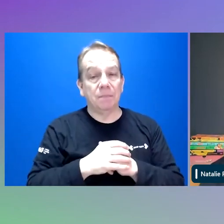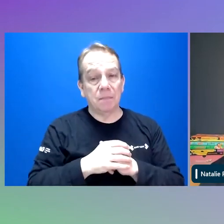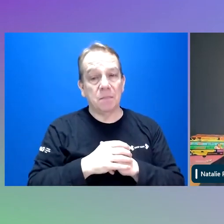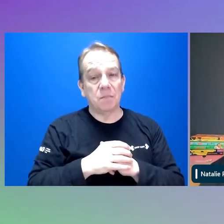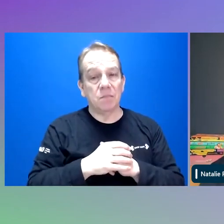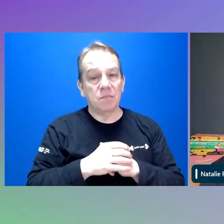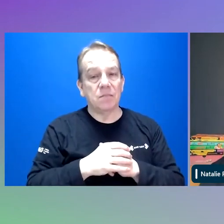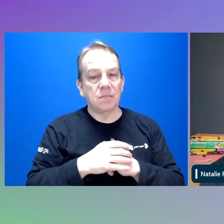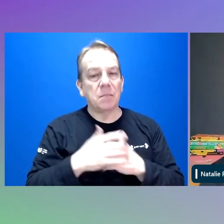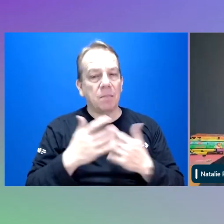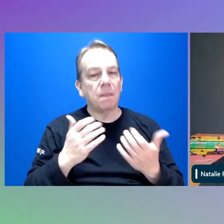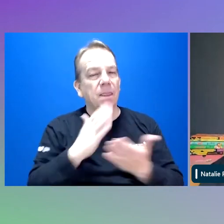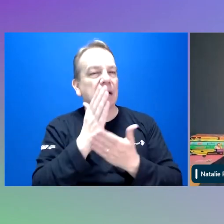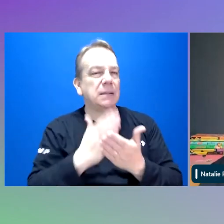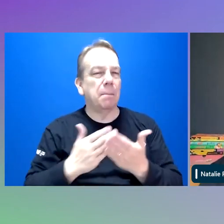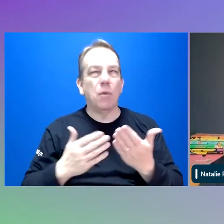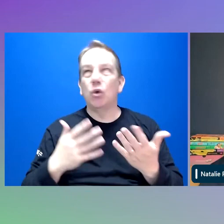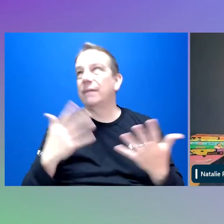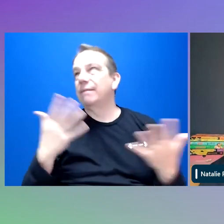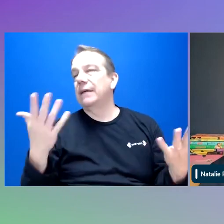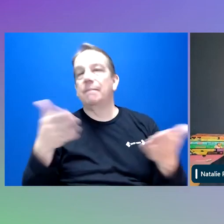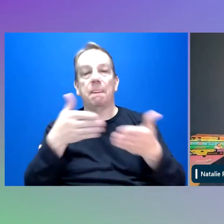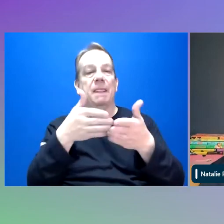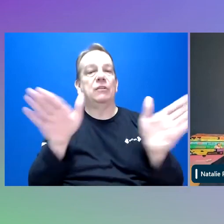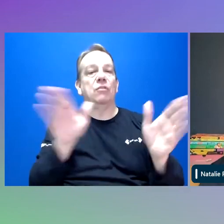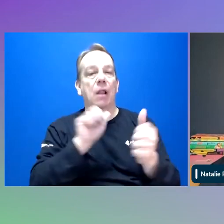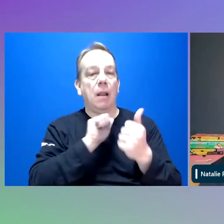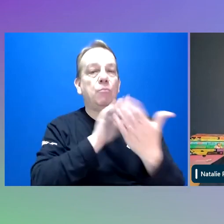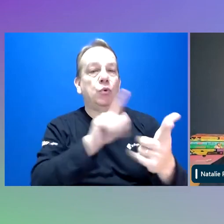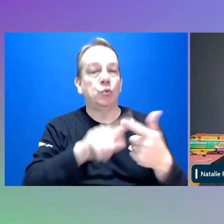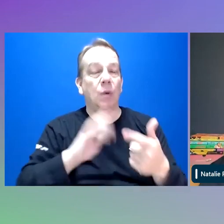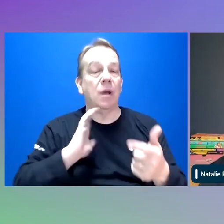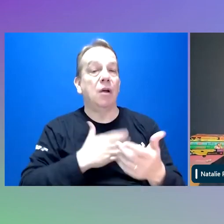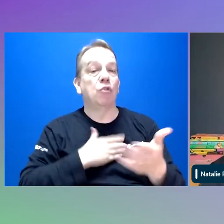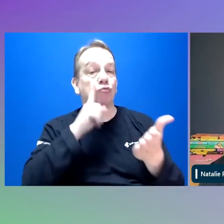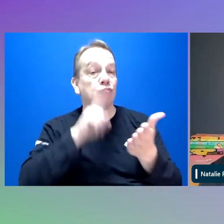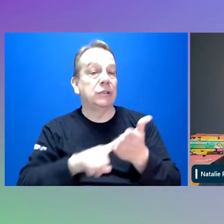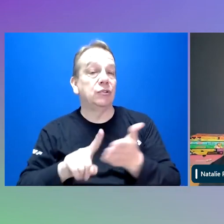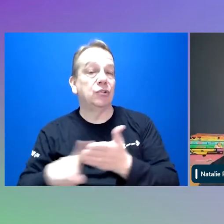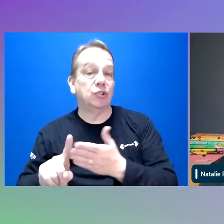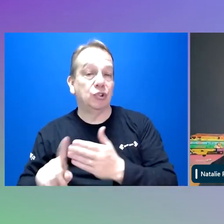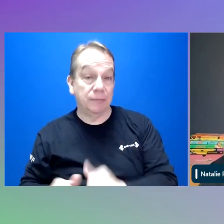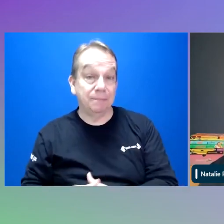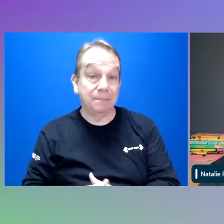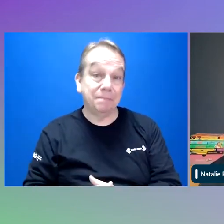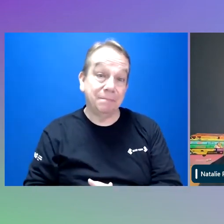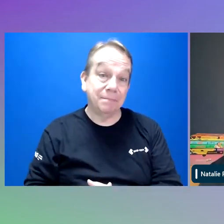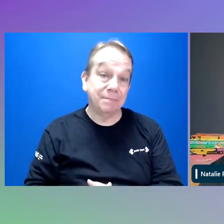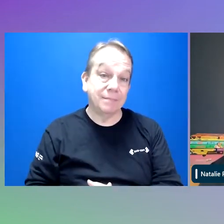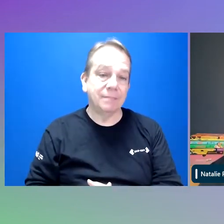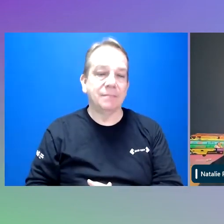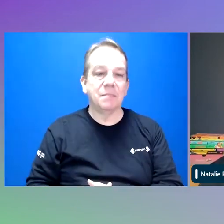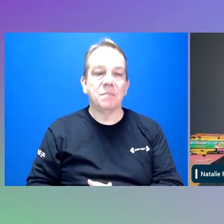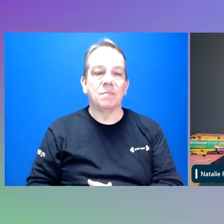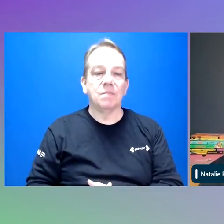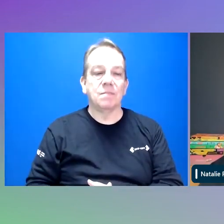it's already kind of part of the general approach to research, I would say. Yeah.